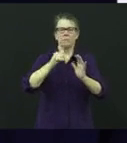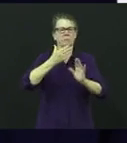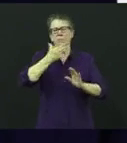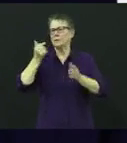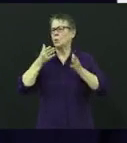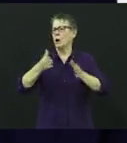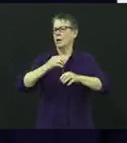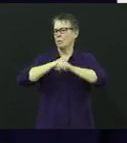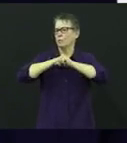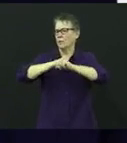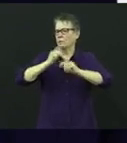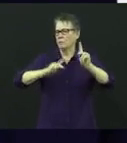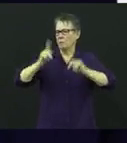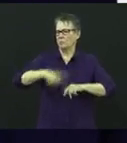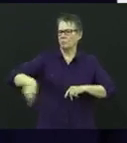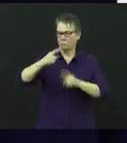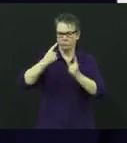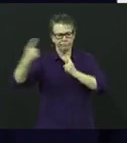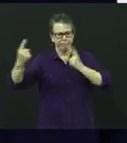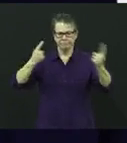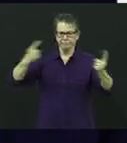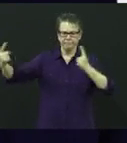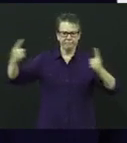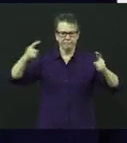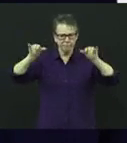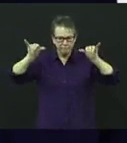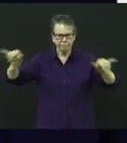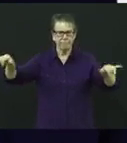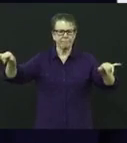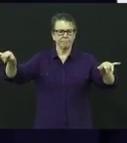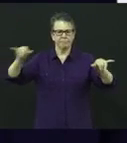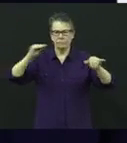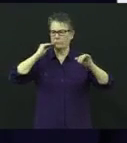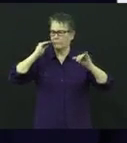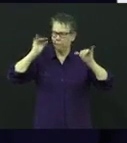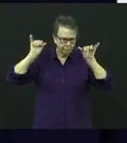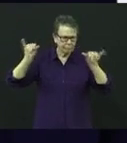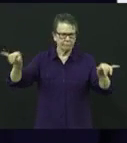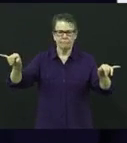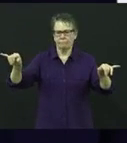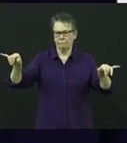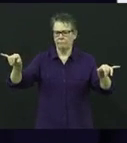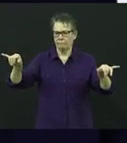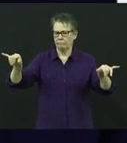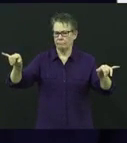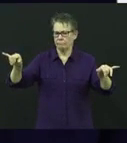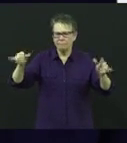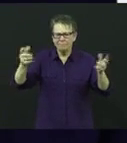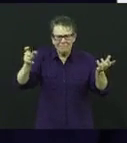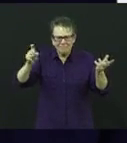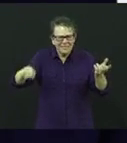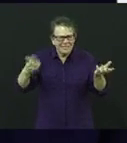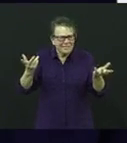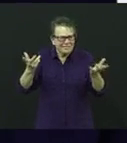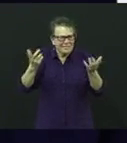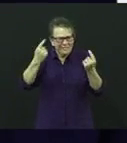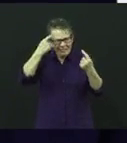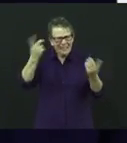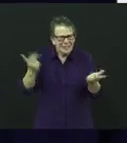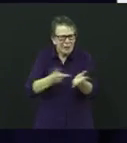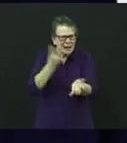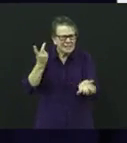right thing to do to protect their communities. Due to the relatively high transmissibility of the virus, the